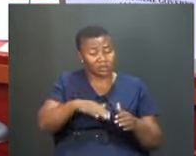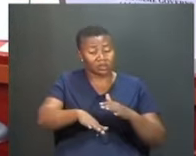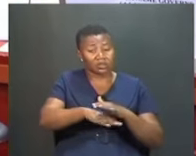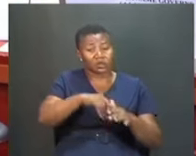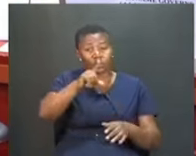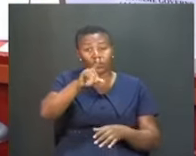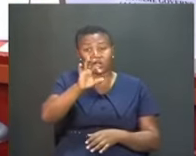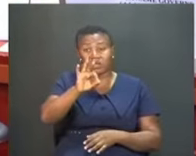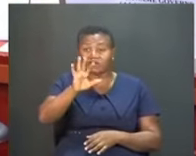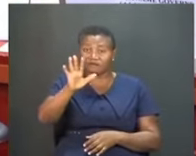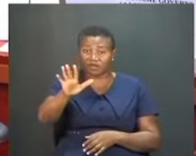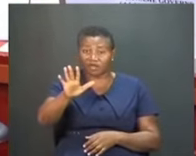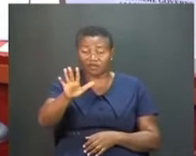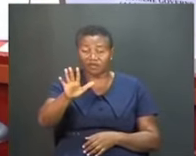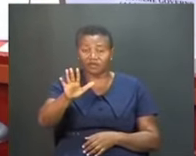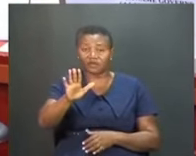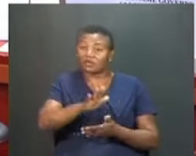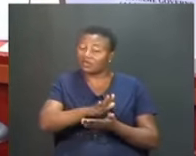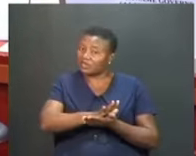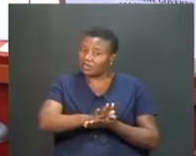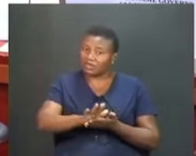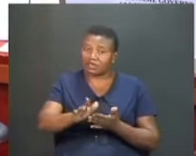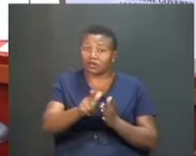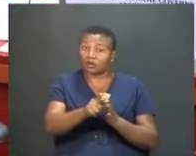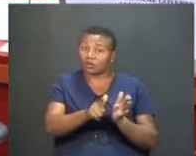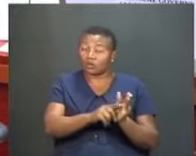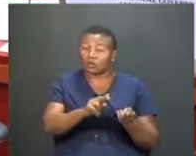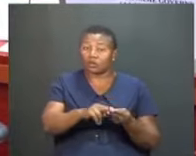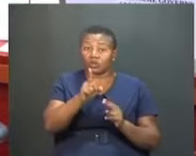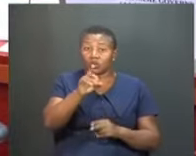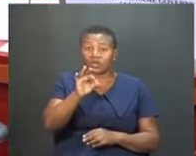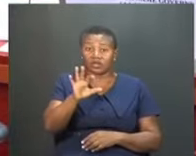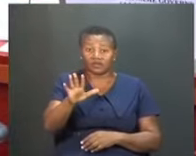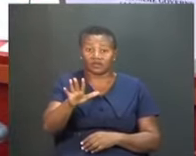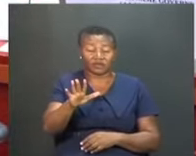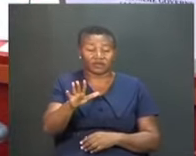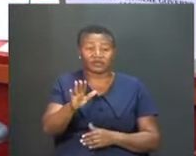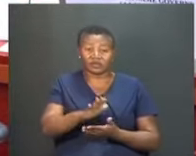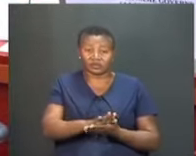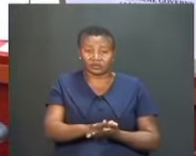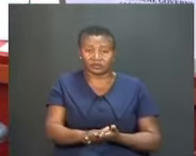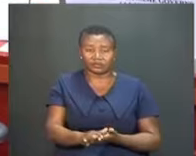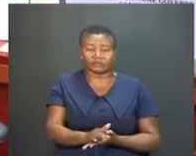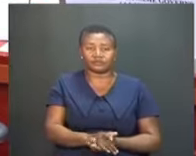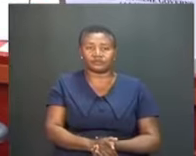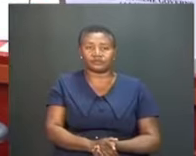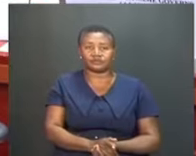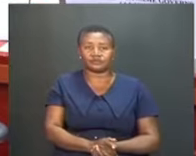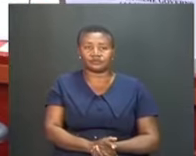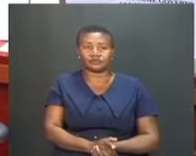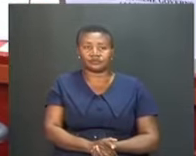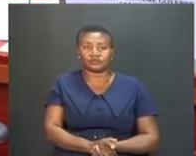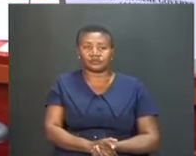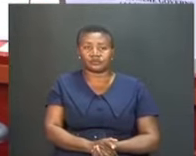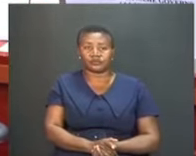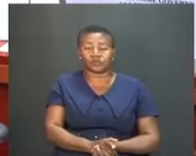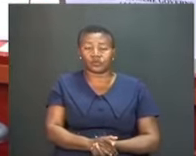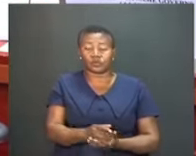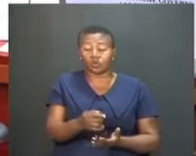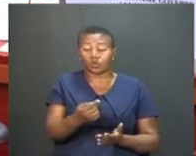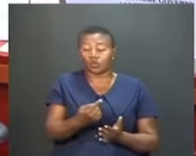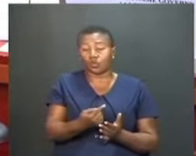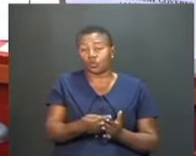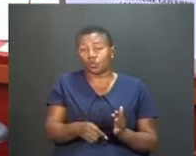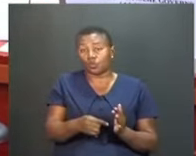think, Right Honourable Speaker, you gave a ruling on the matter. I think what is being pursued